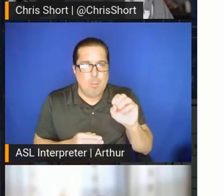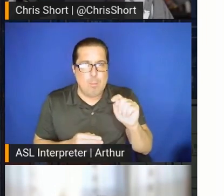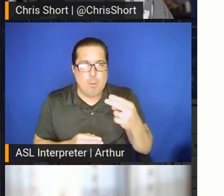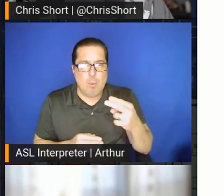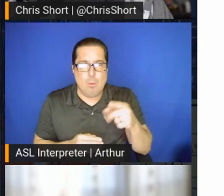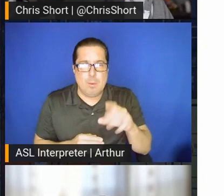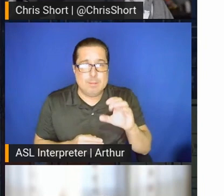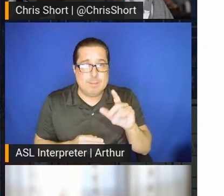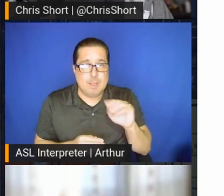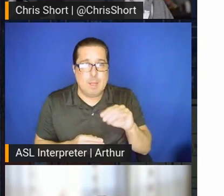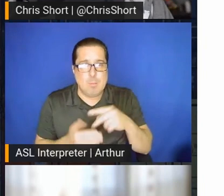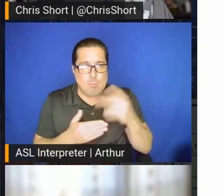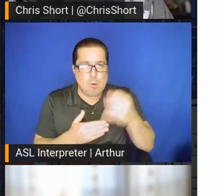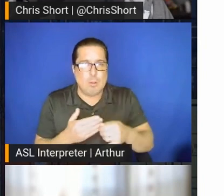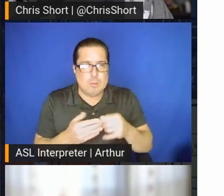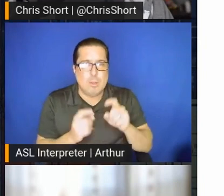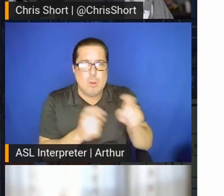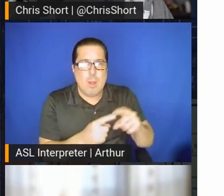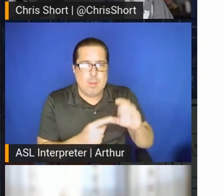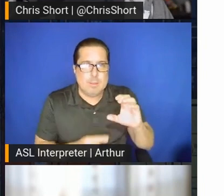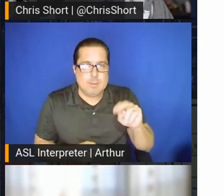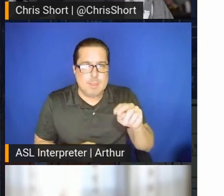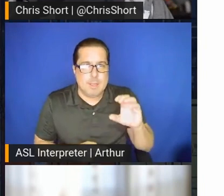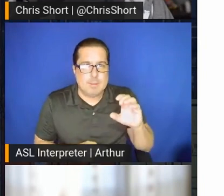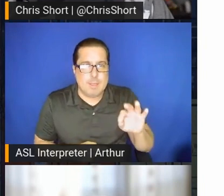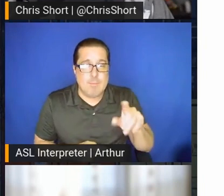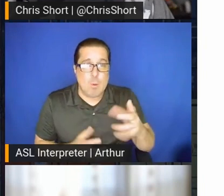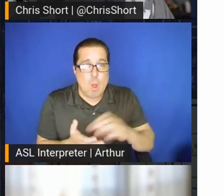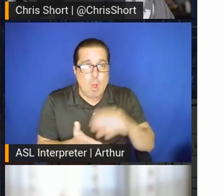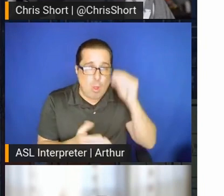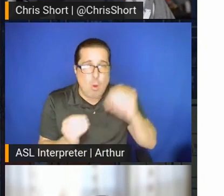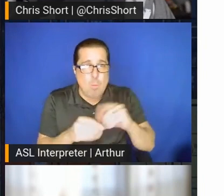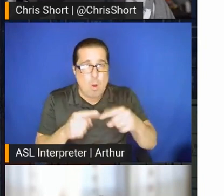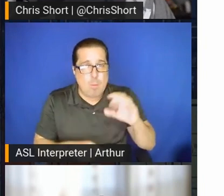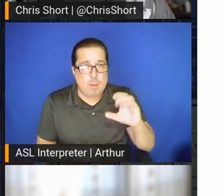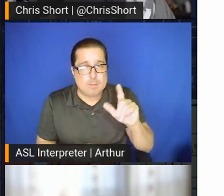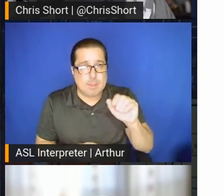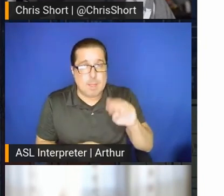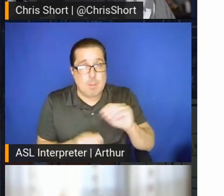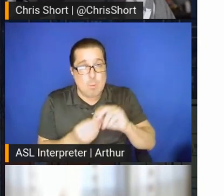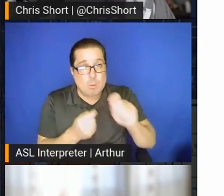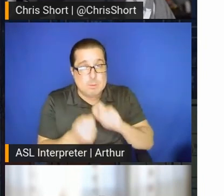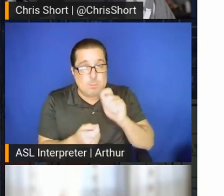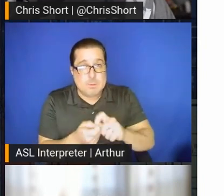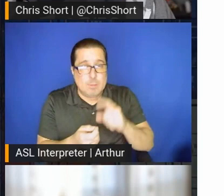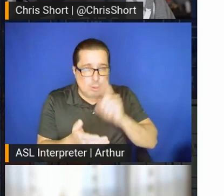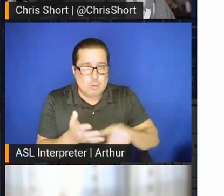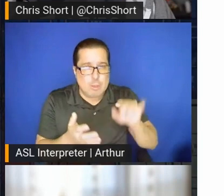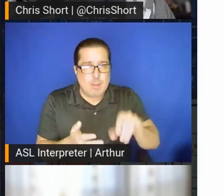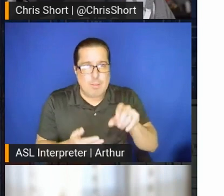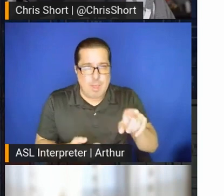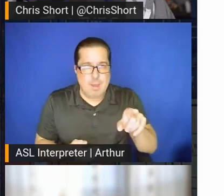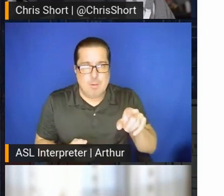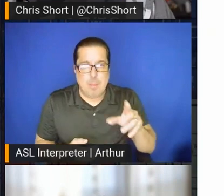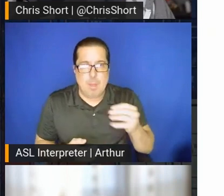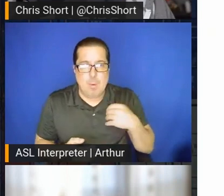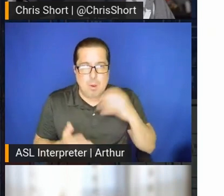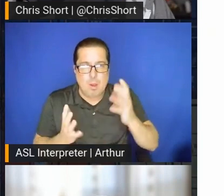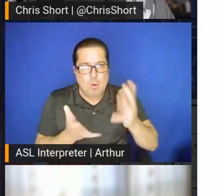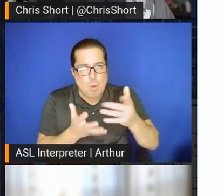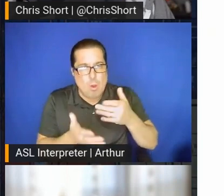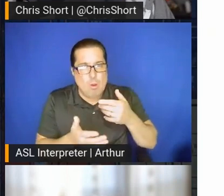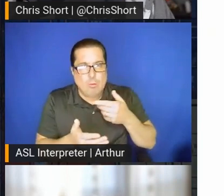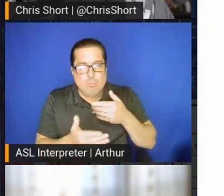has been donated to CNCF. So if you want to learn more about Cilium specifically, definitely come check that booth out. We can walk you through